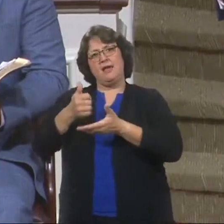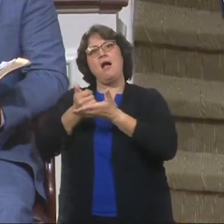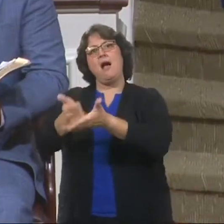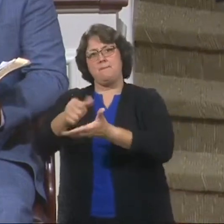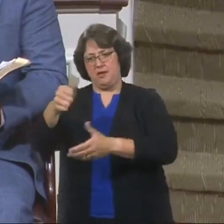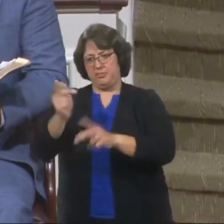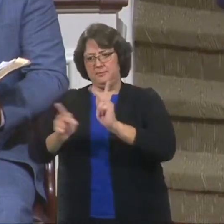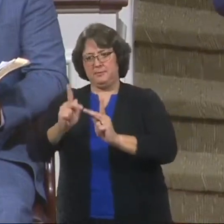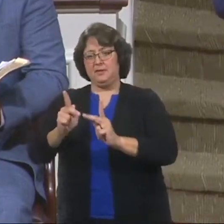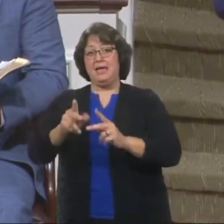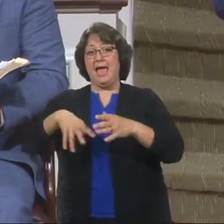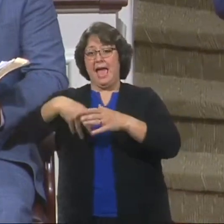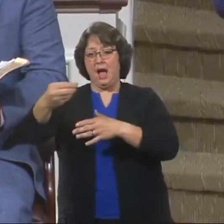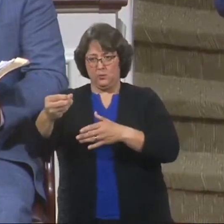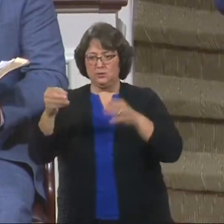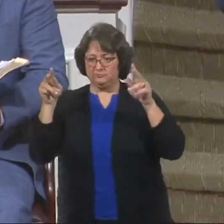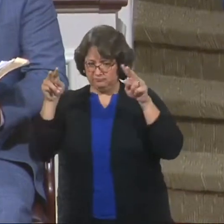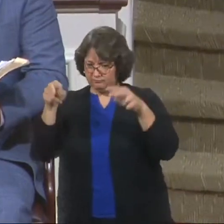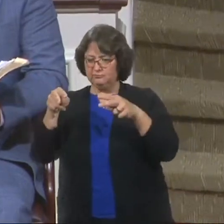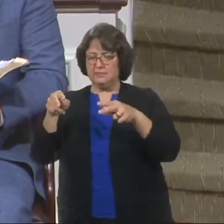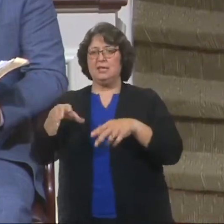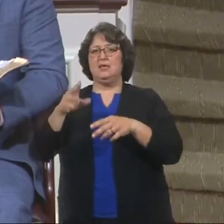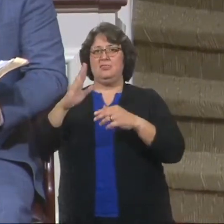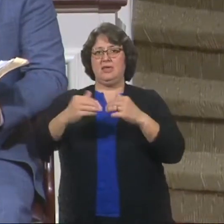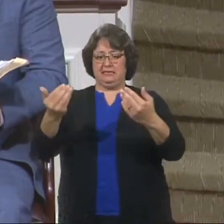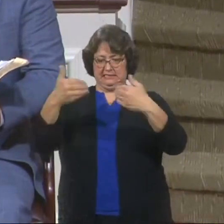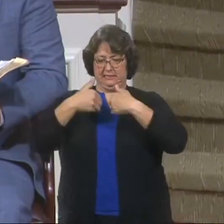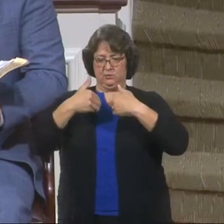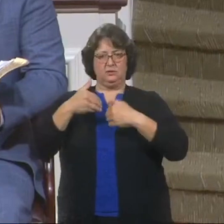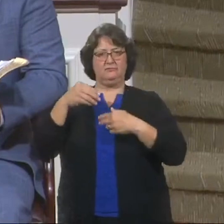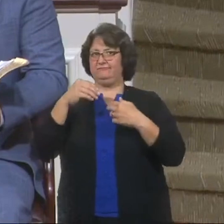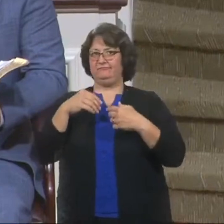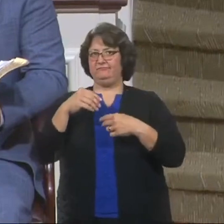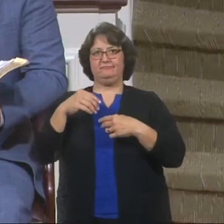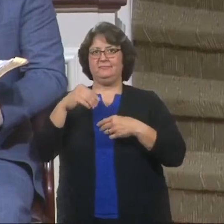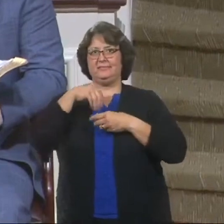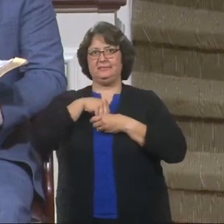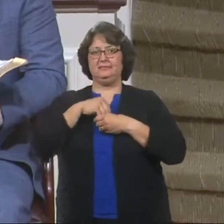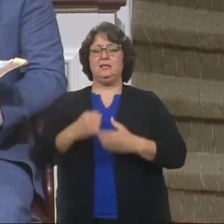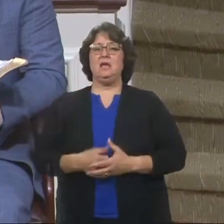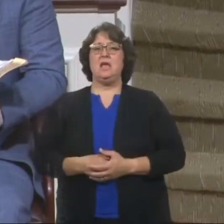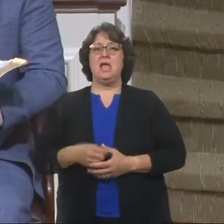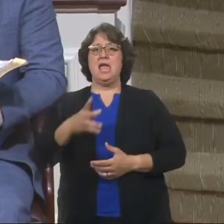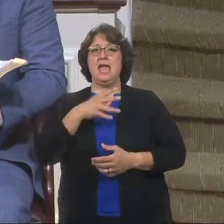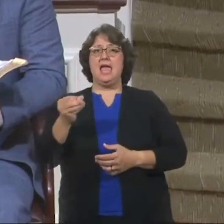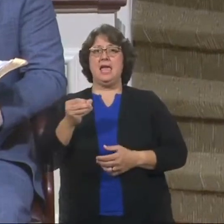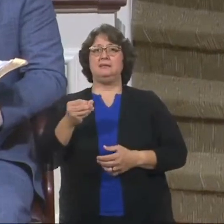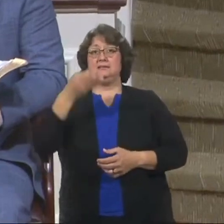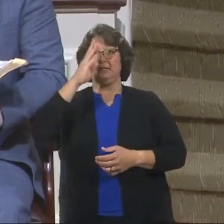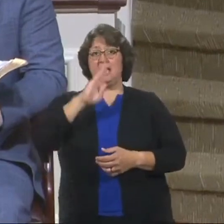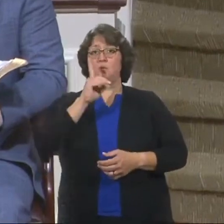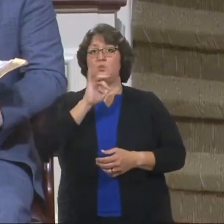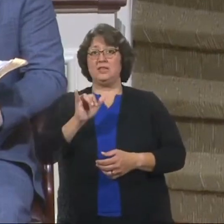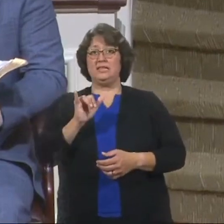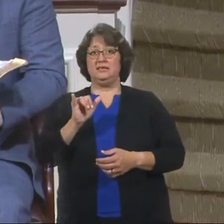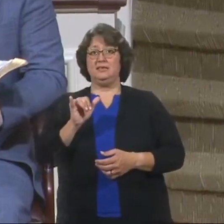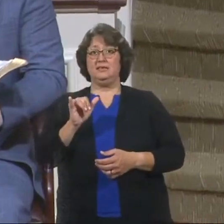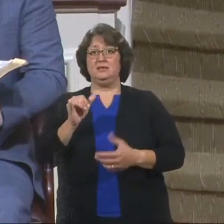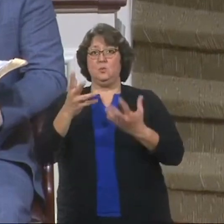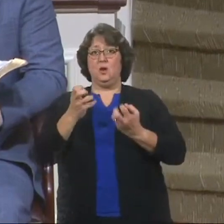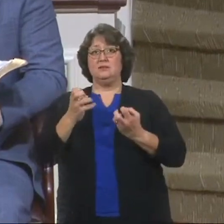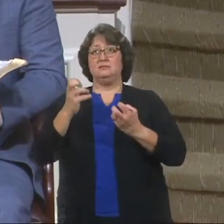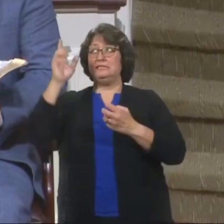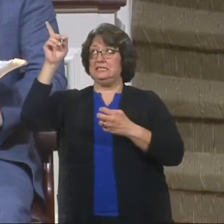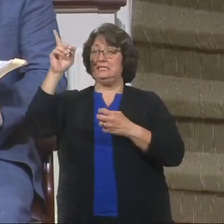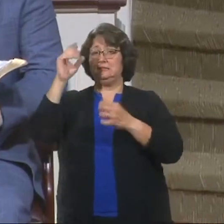outward focused and not selfie focused. Well, what do we see that God really seems to have attract